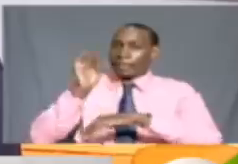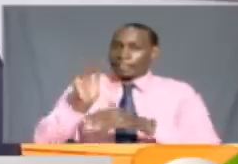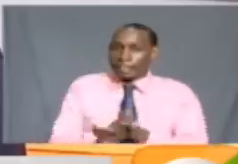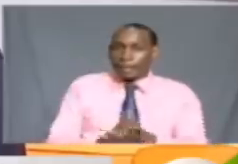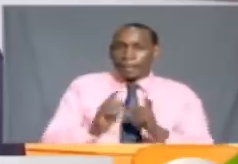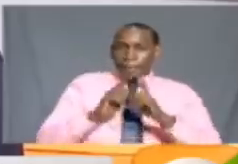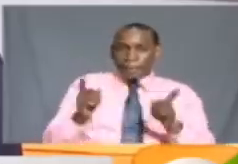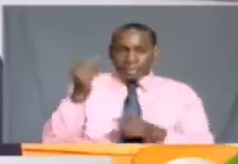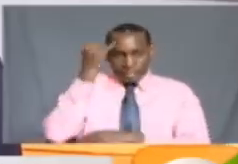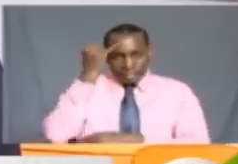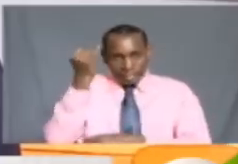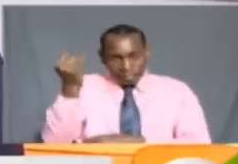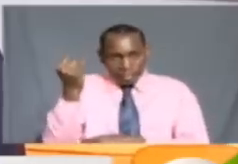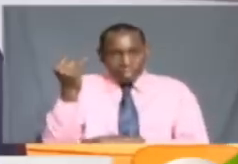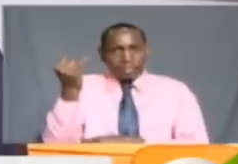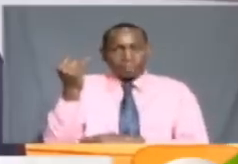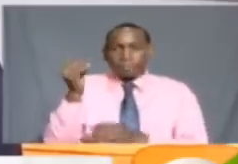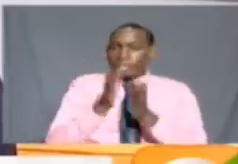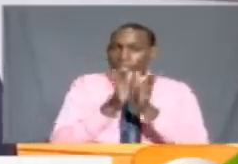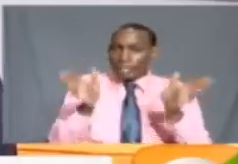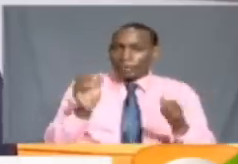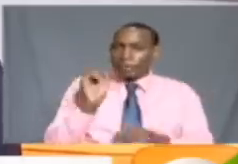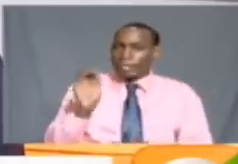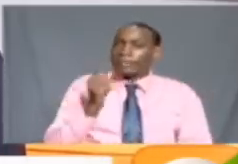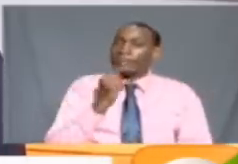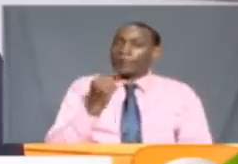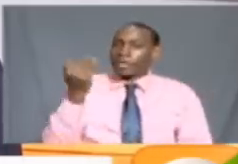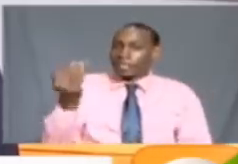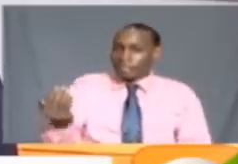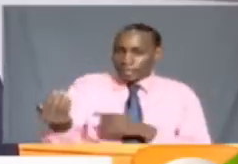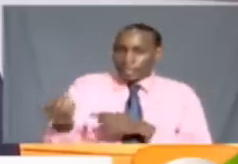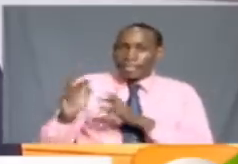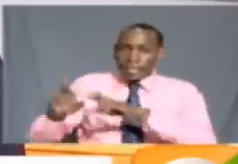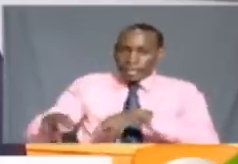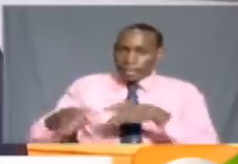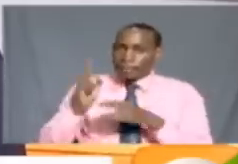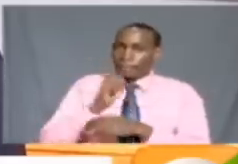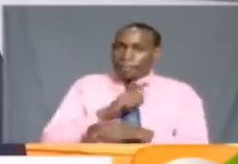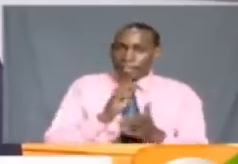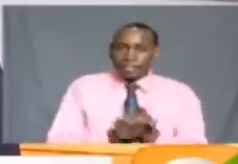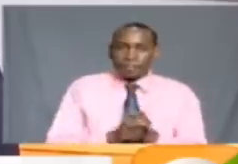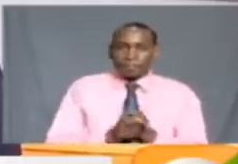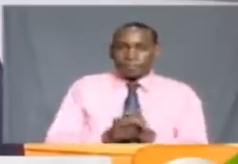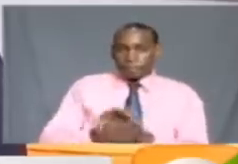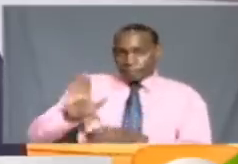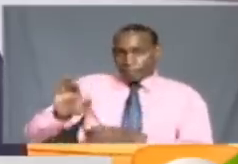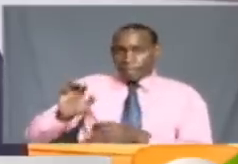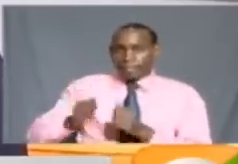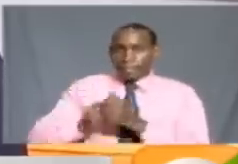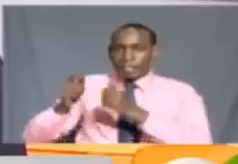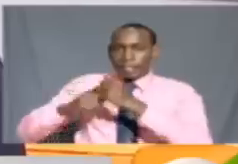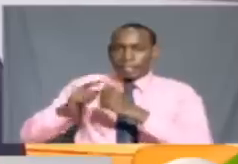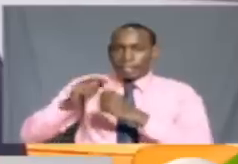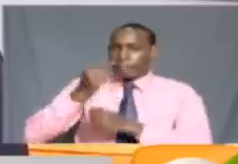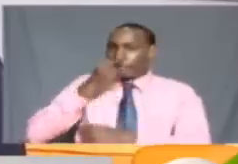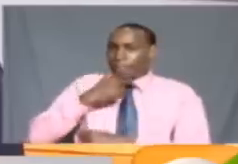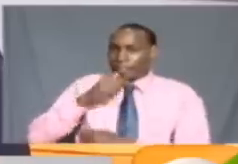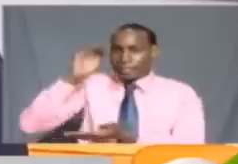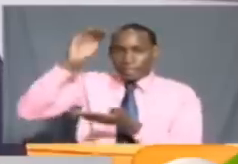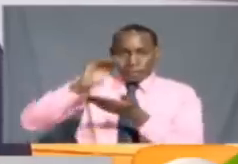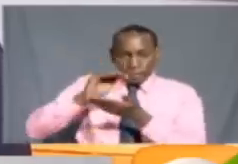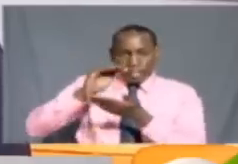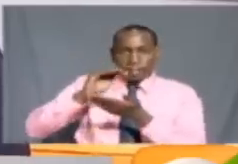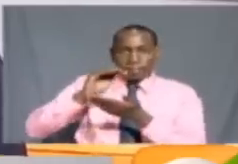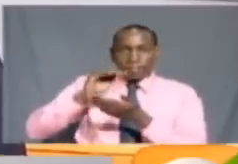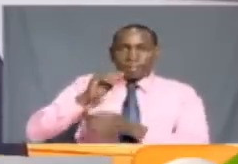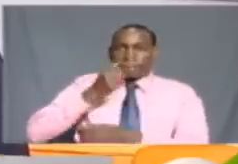But imagine this, on the converse, if a boy child is defiled and he's 16 years, so assuming we've lowered the age to 16 years,